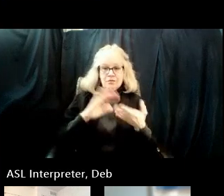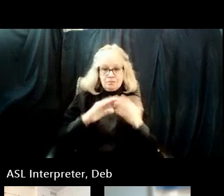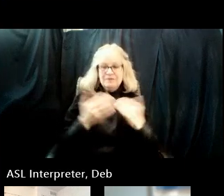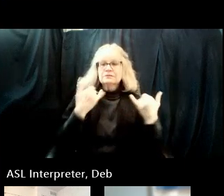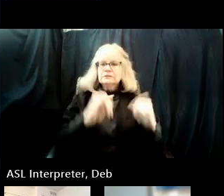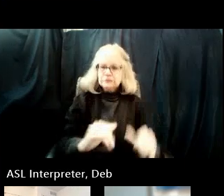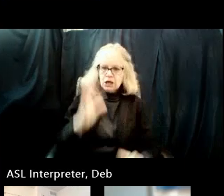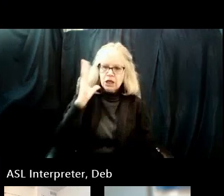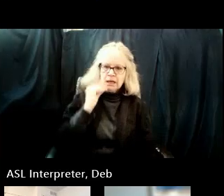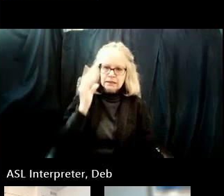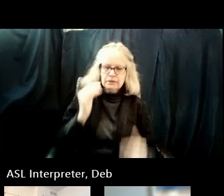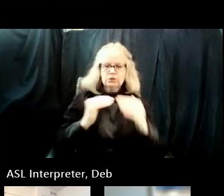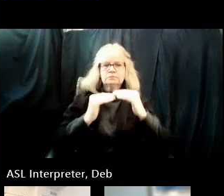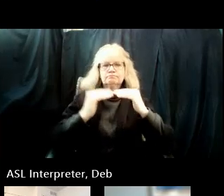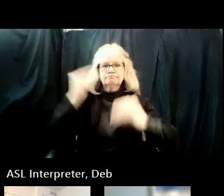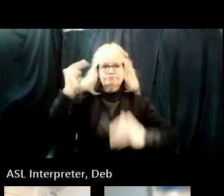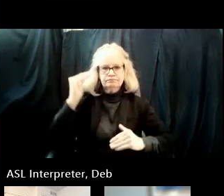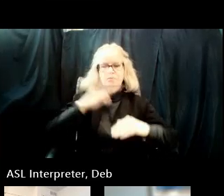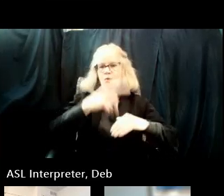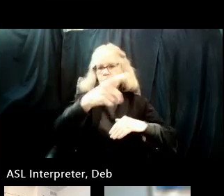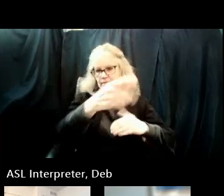of the inequities on this list.